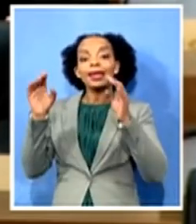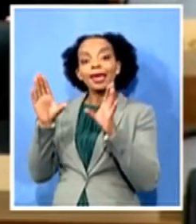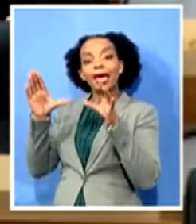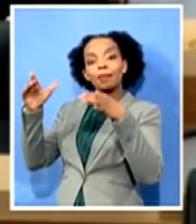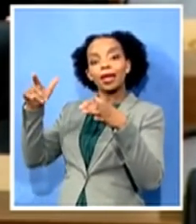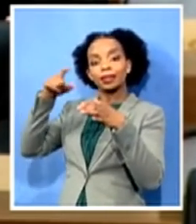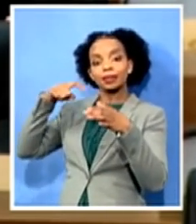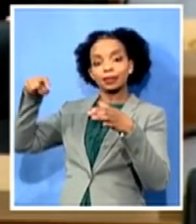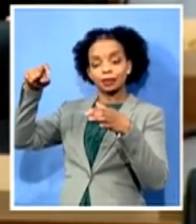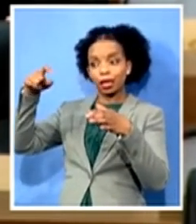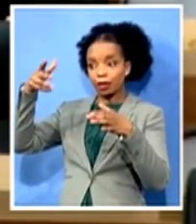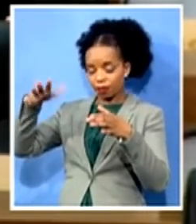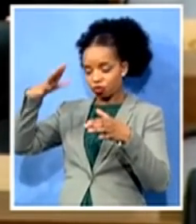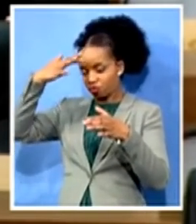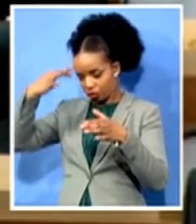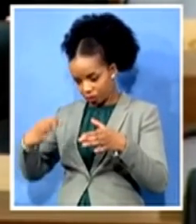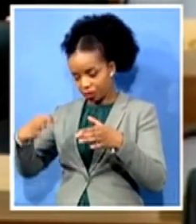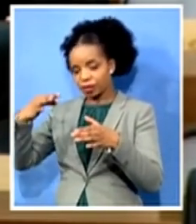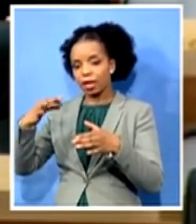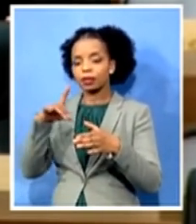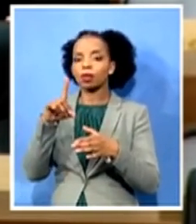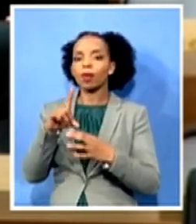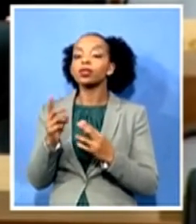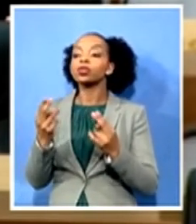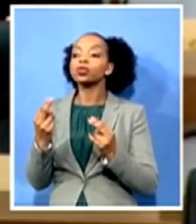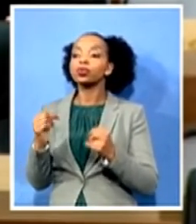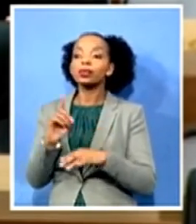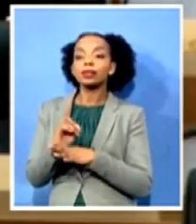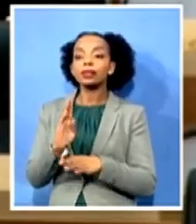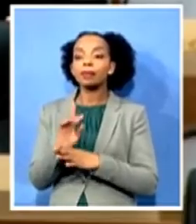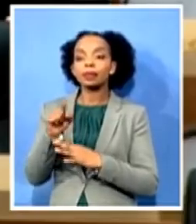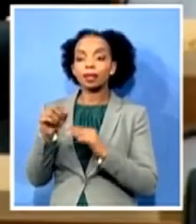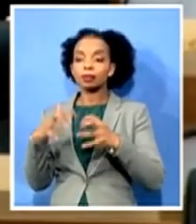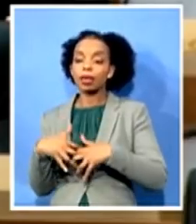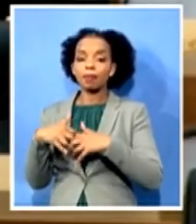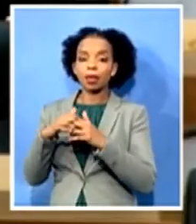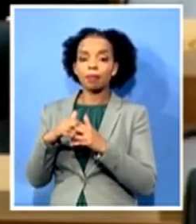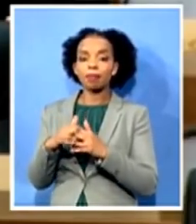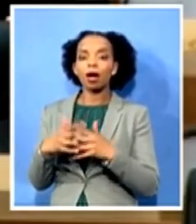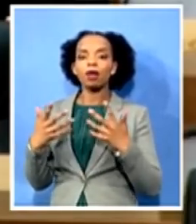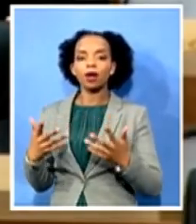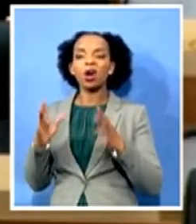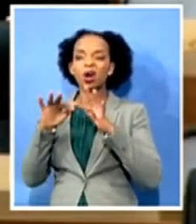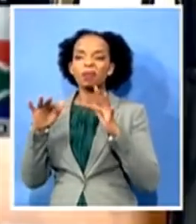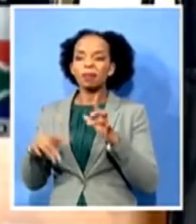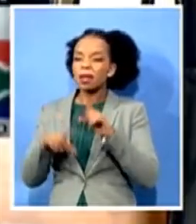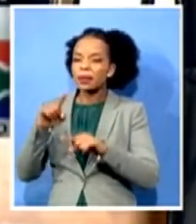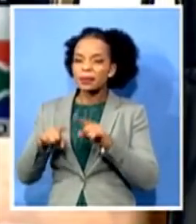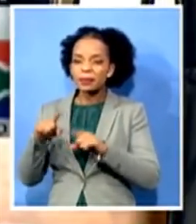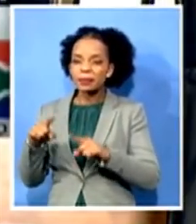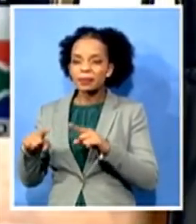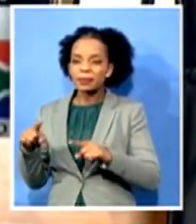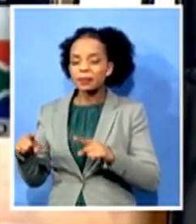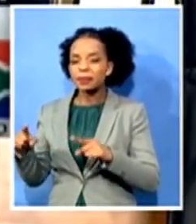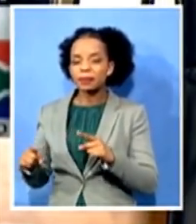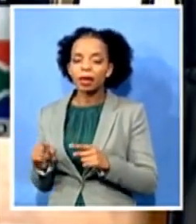should be created comprising people from various categories. That instruction was then given to you, correct? That's